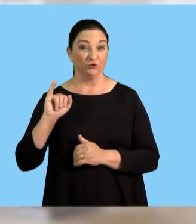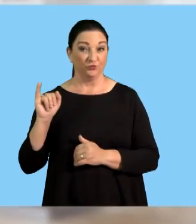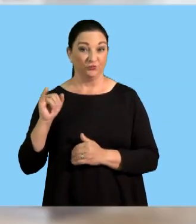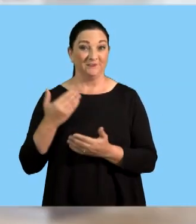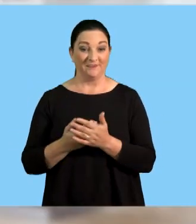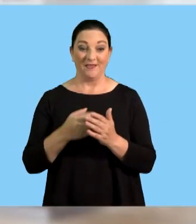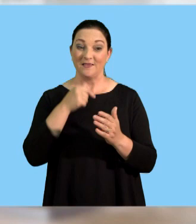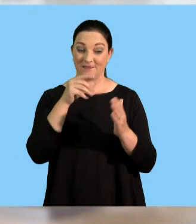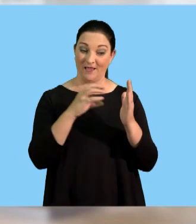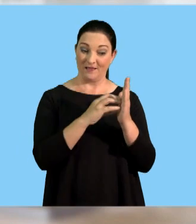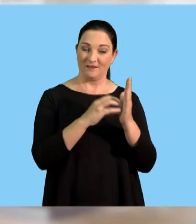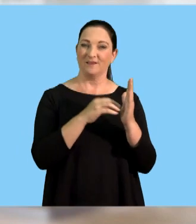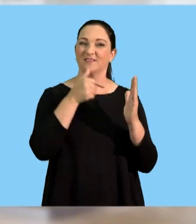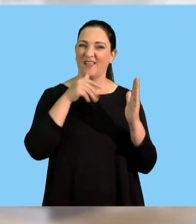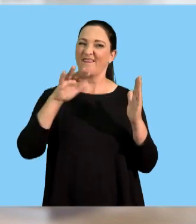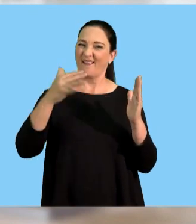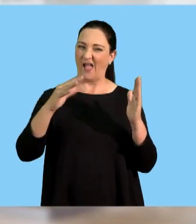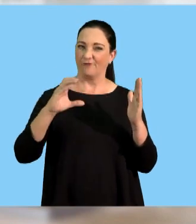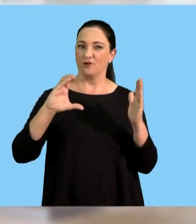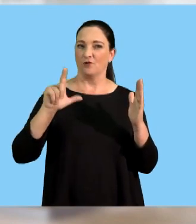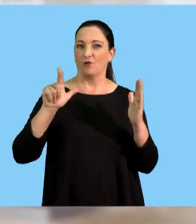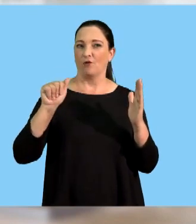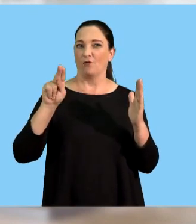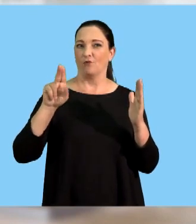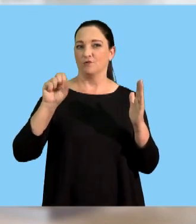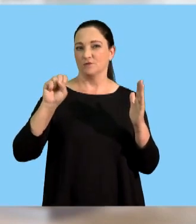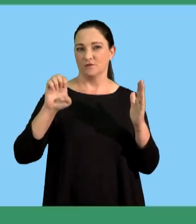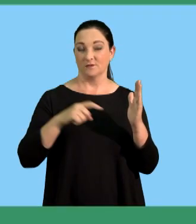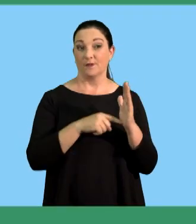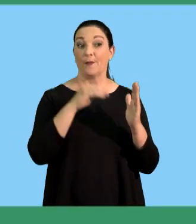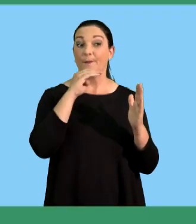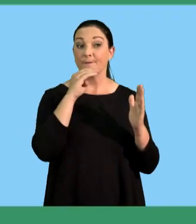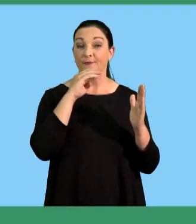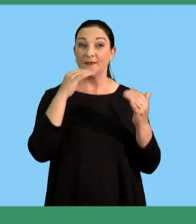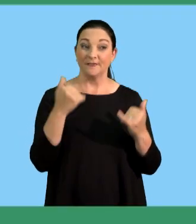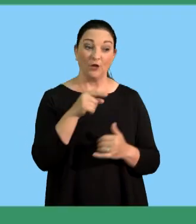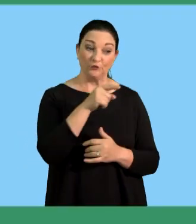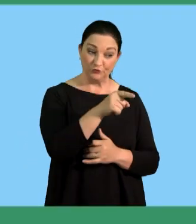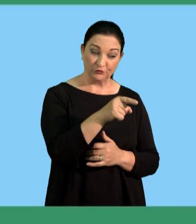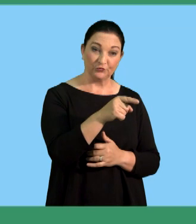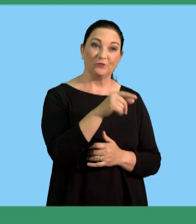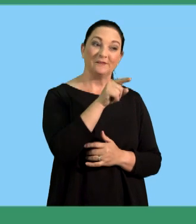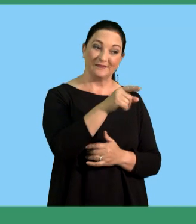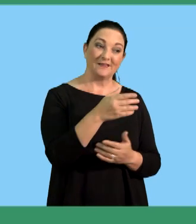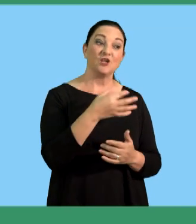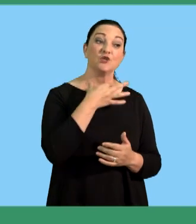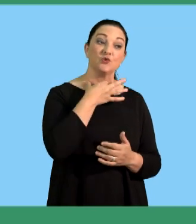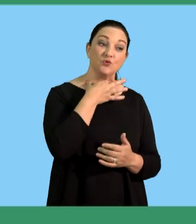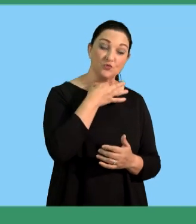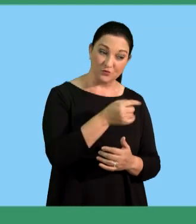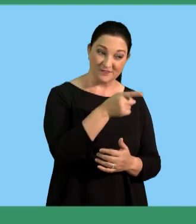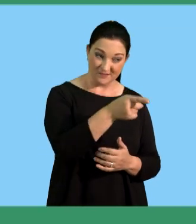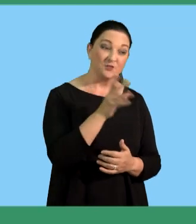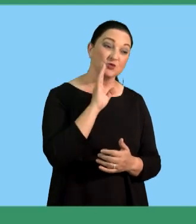apply the clause we call average loss. This means that now the insured is responsible for part of the